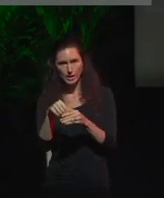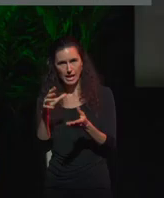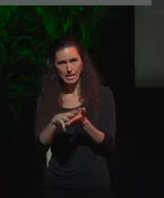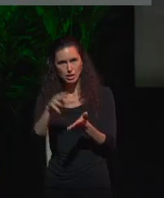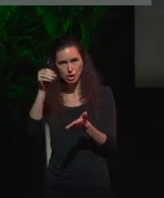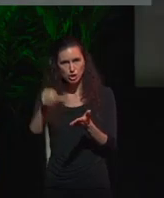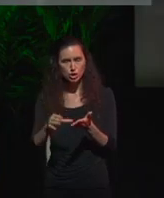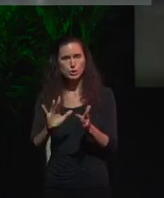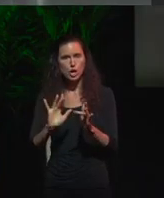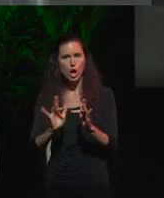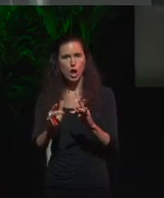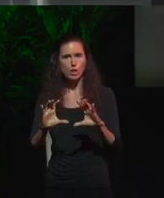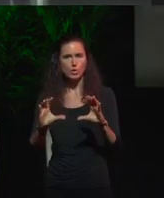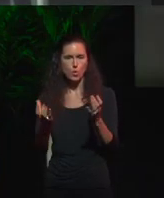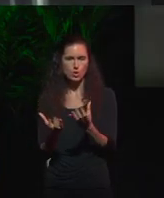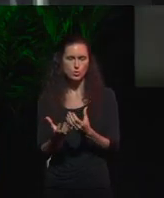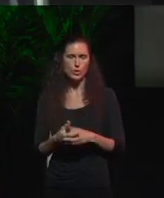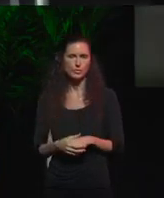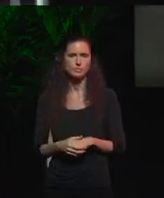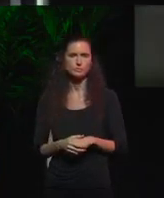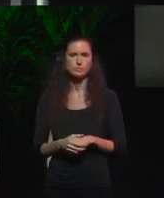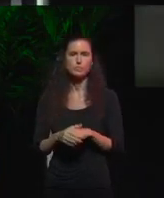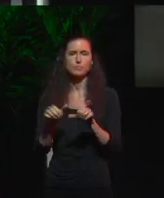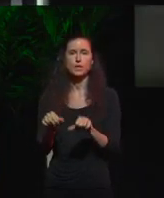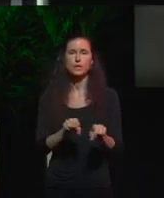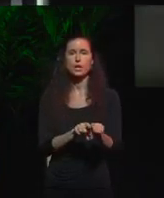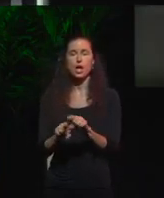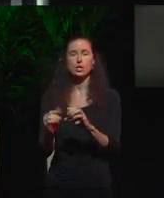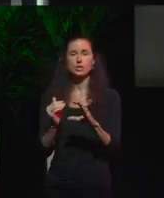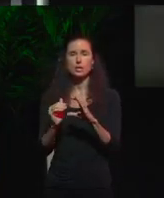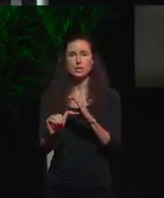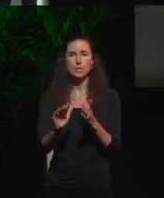your online coursework. You can also email